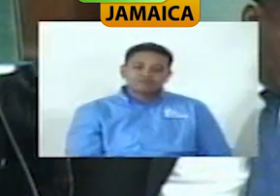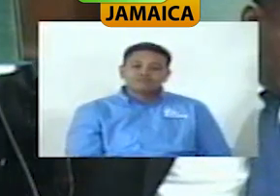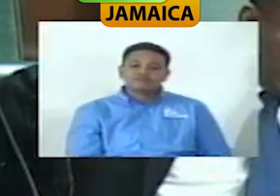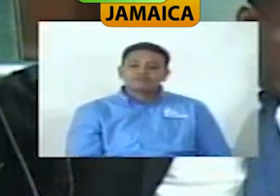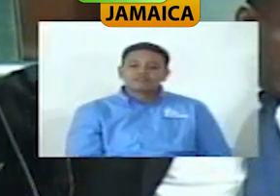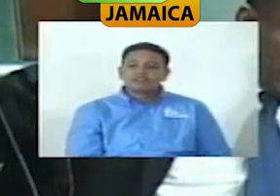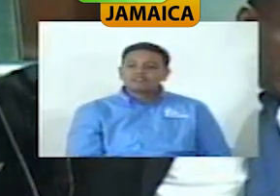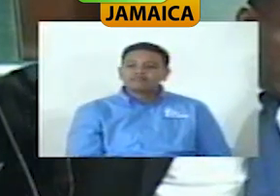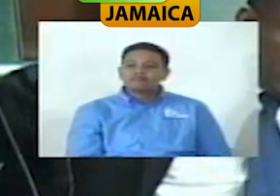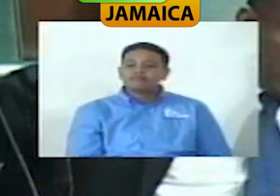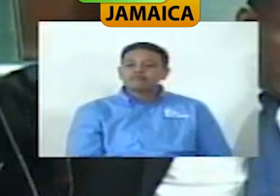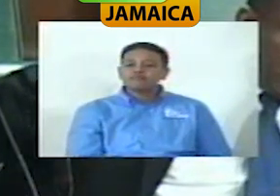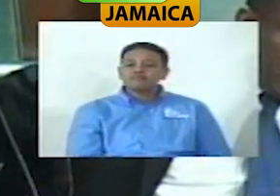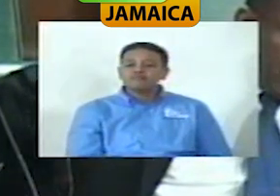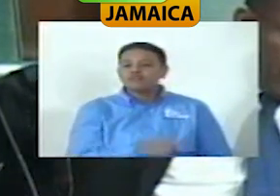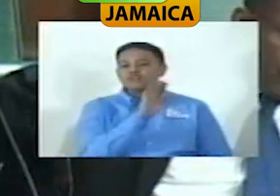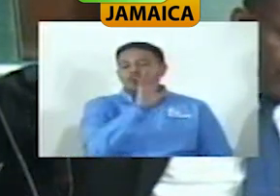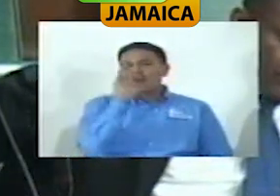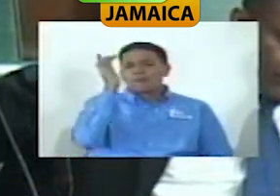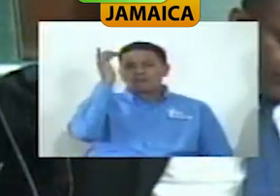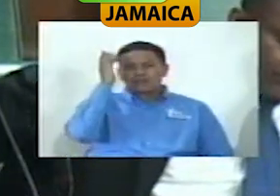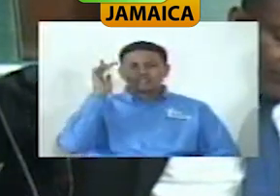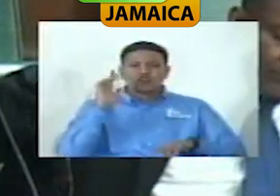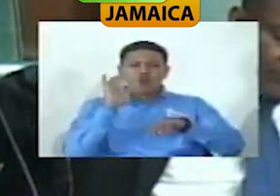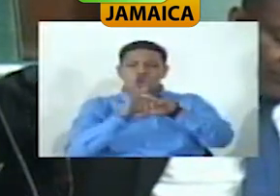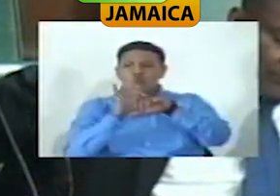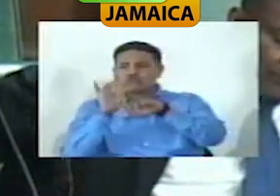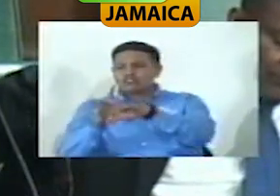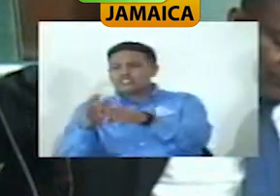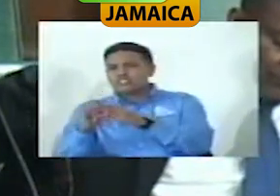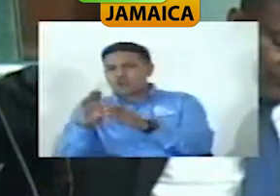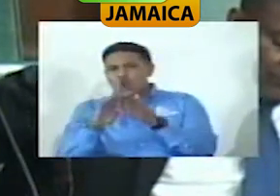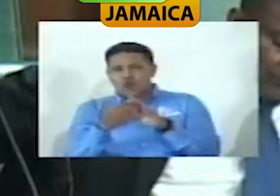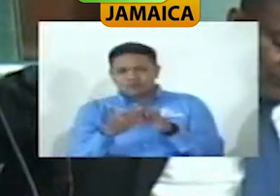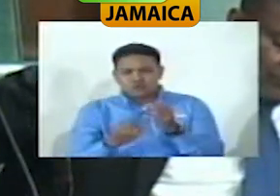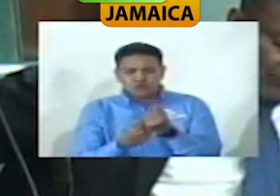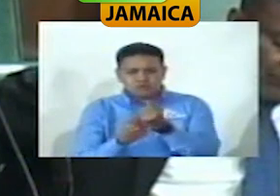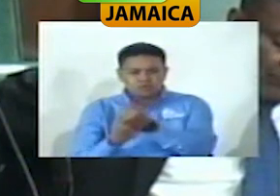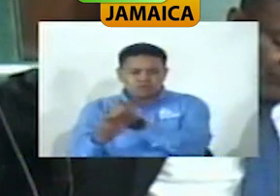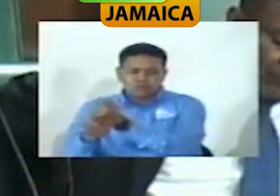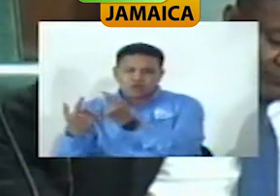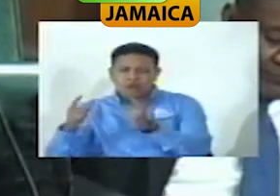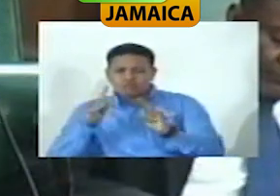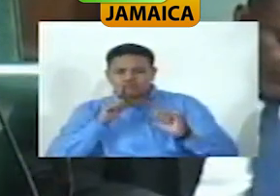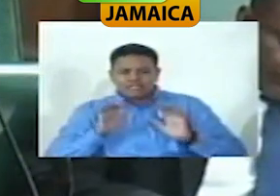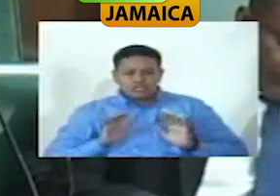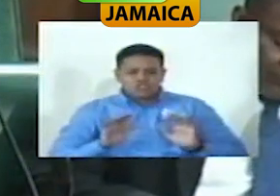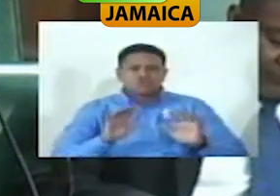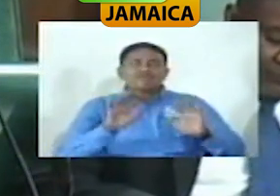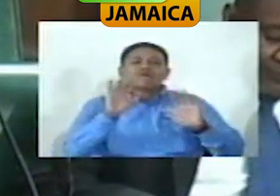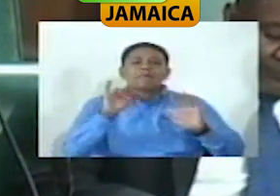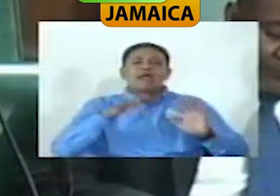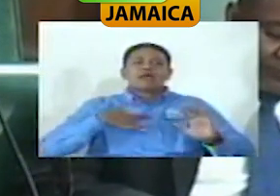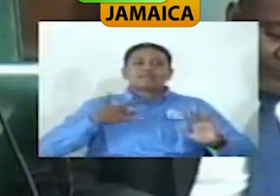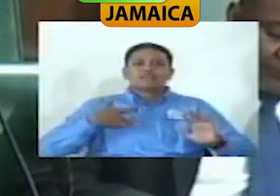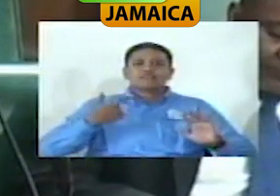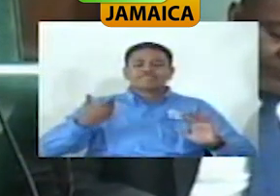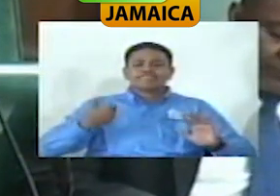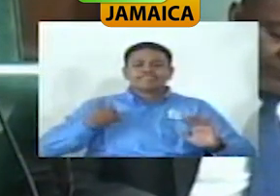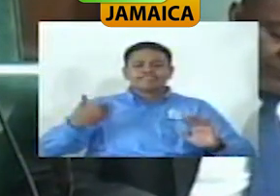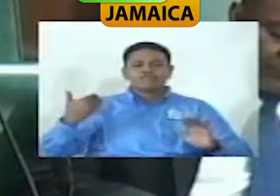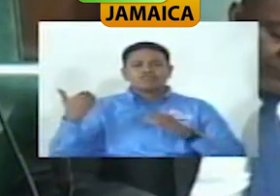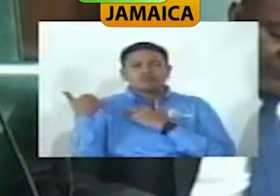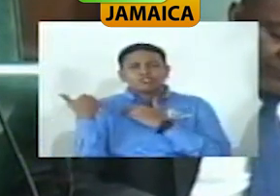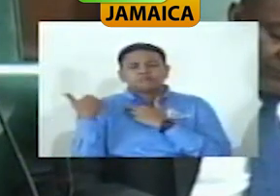And her political outreach in her community was driven by a sense of service